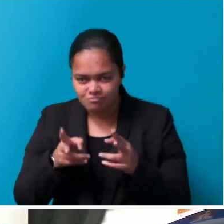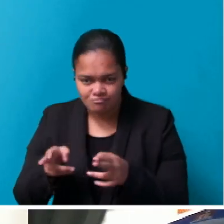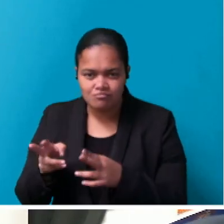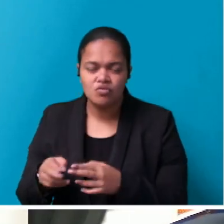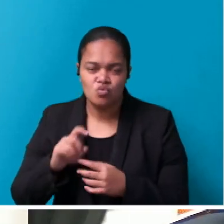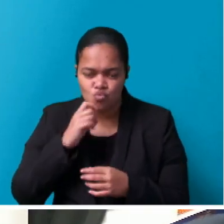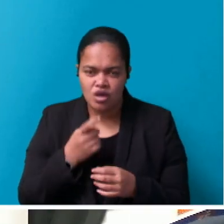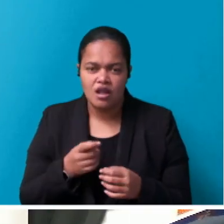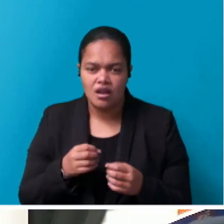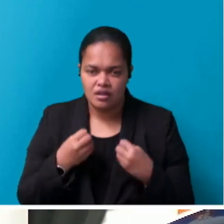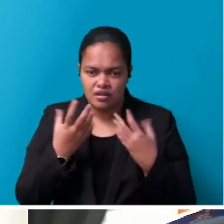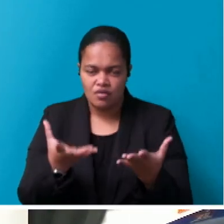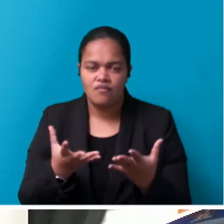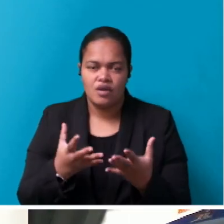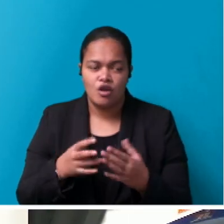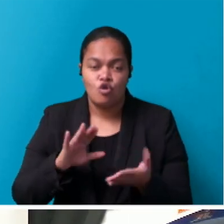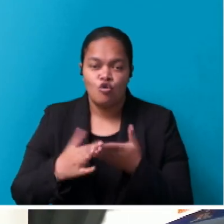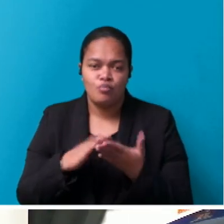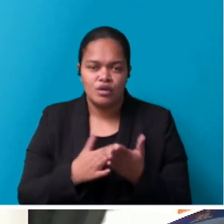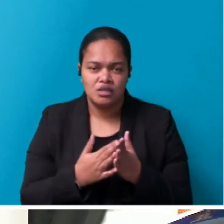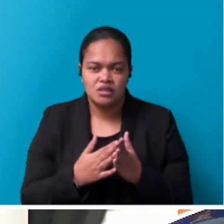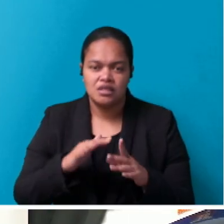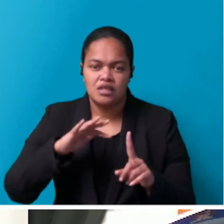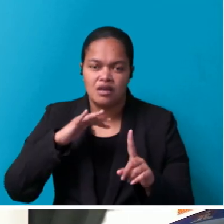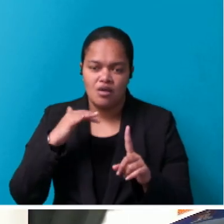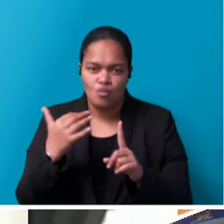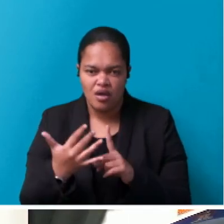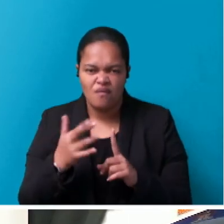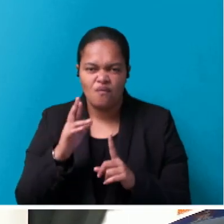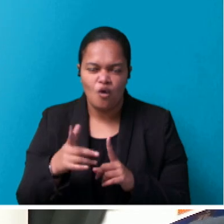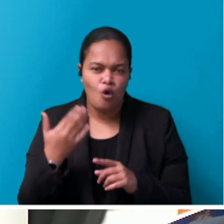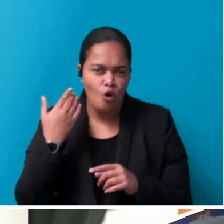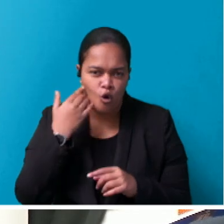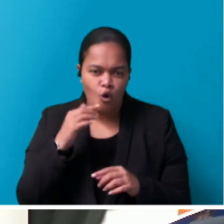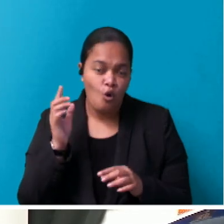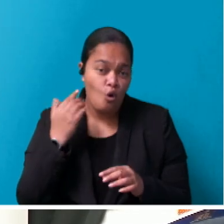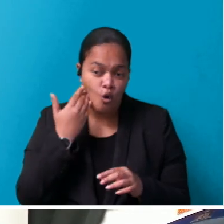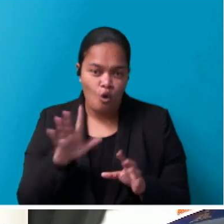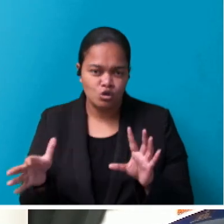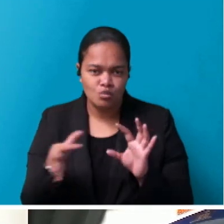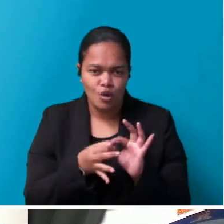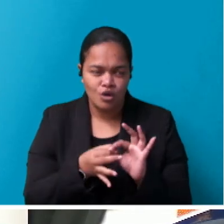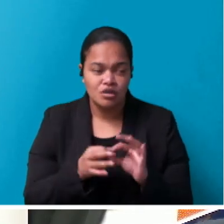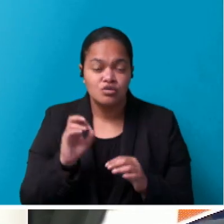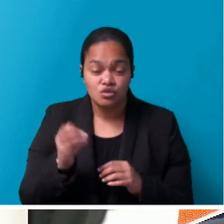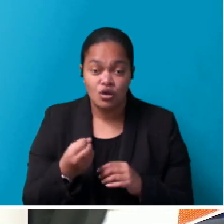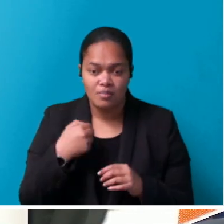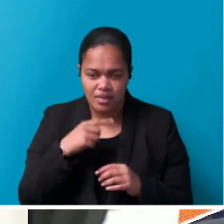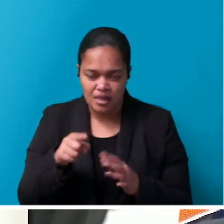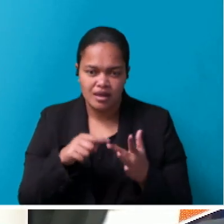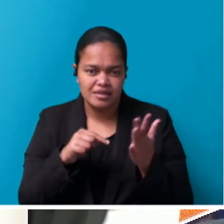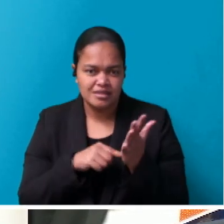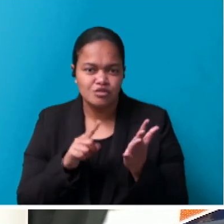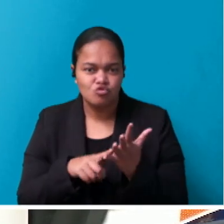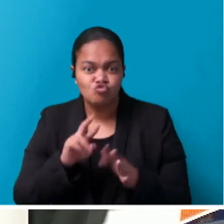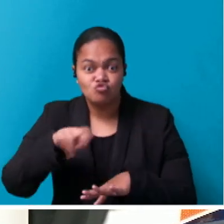community Wi-Fi for hotspots for training as well. I was honored to be there with the ITU Regional